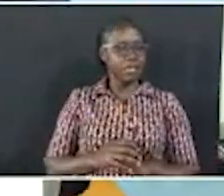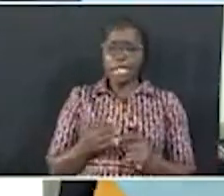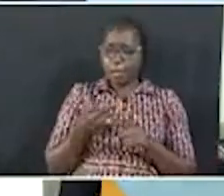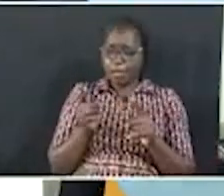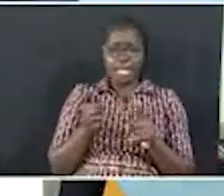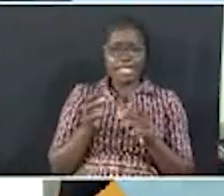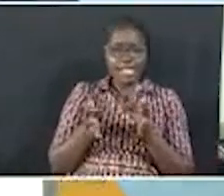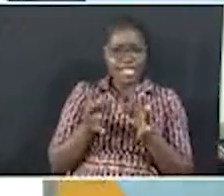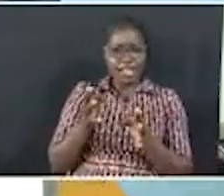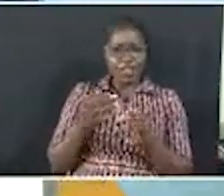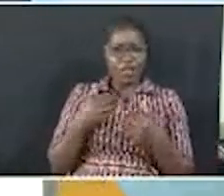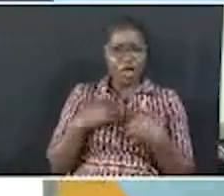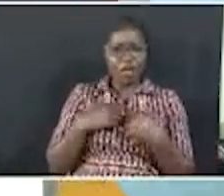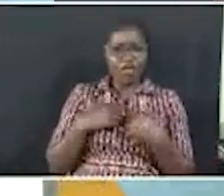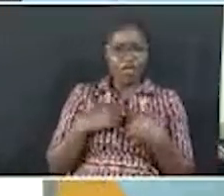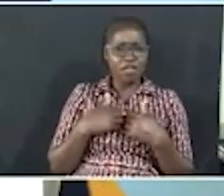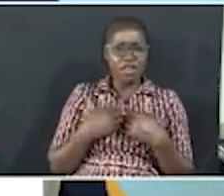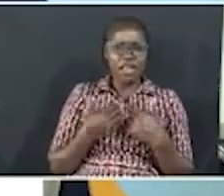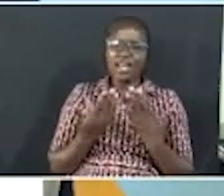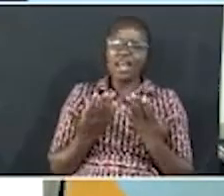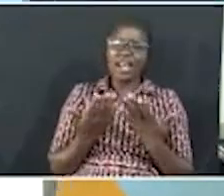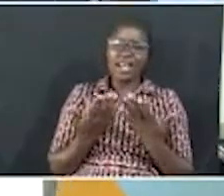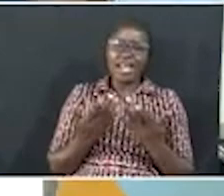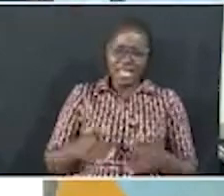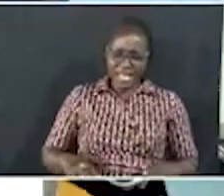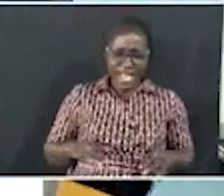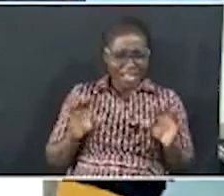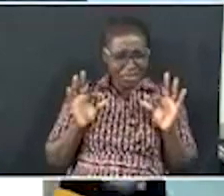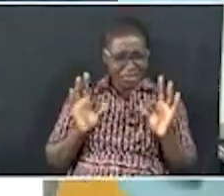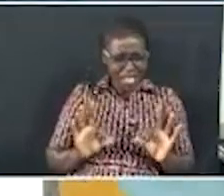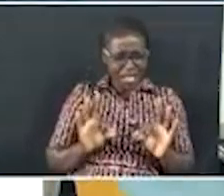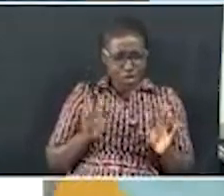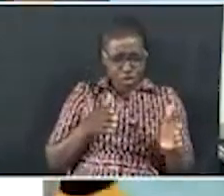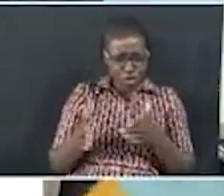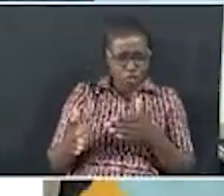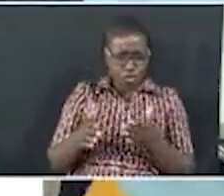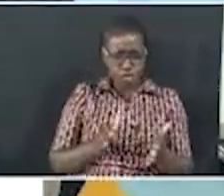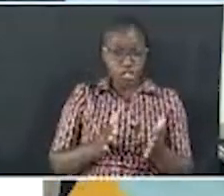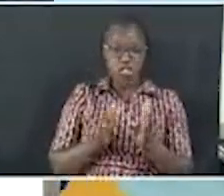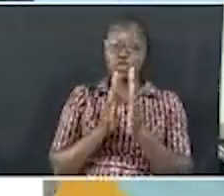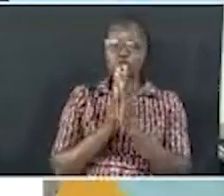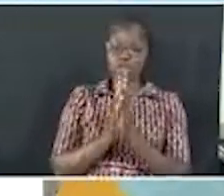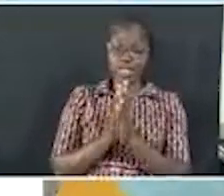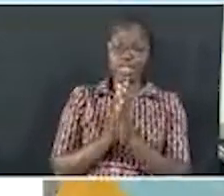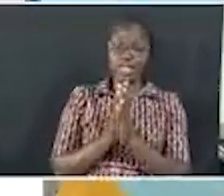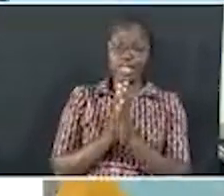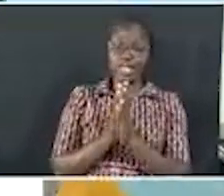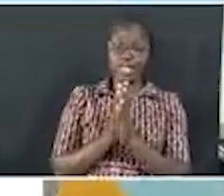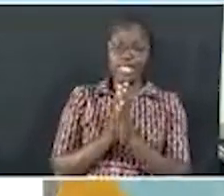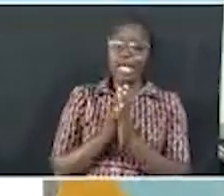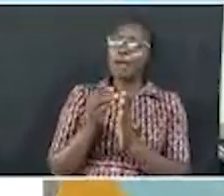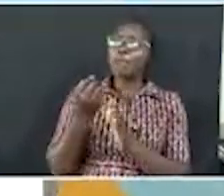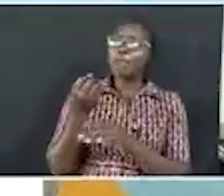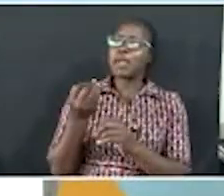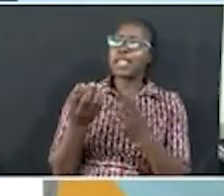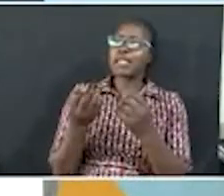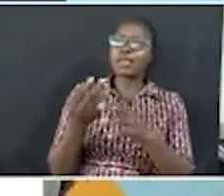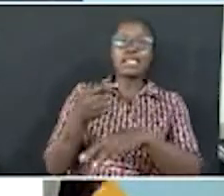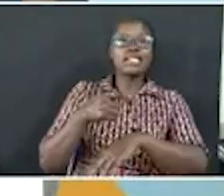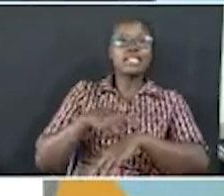But if you have a lifetime opportunity to pray several